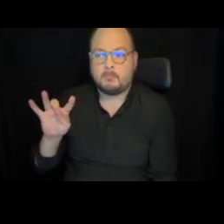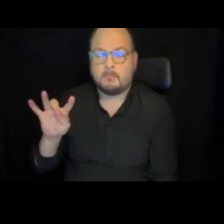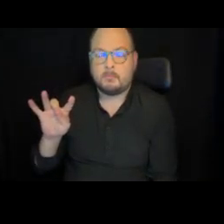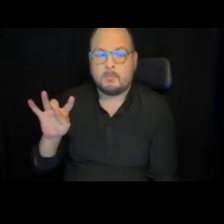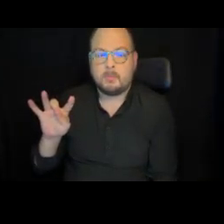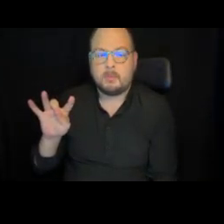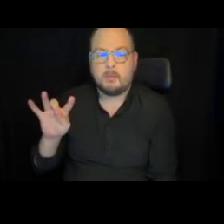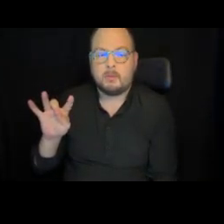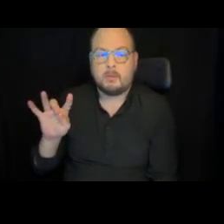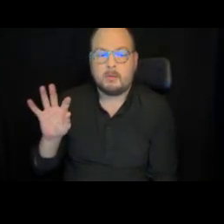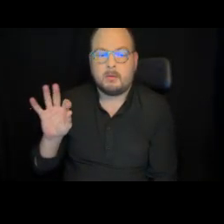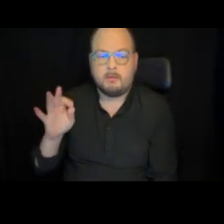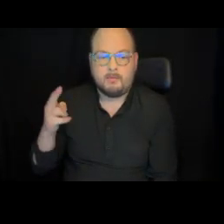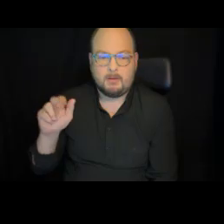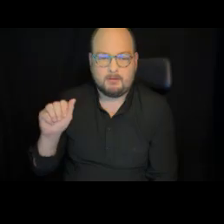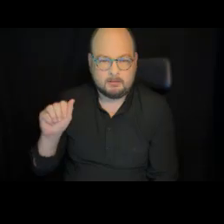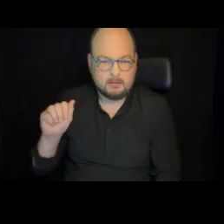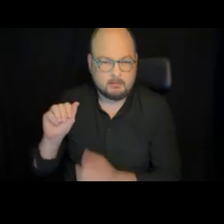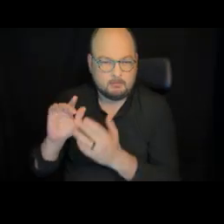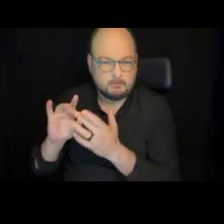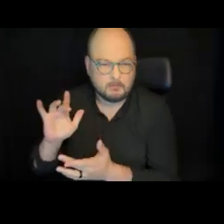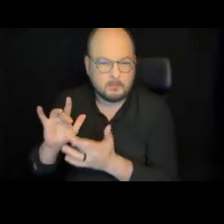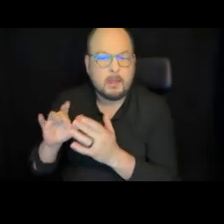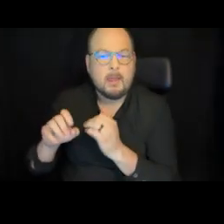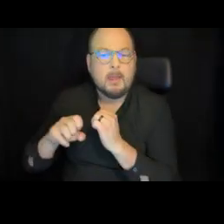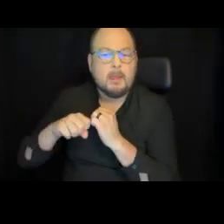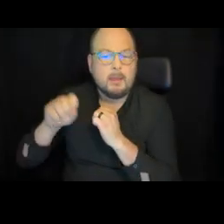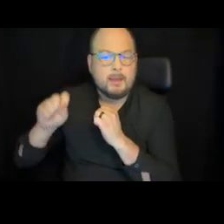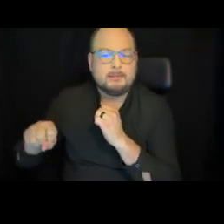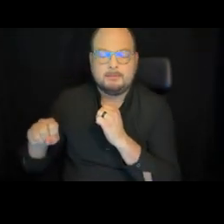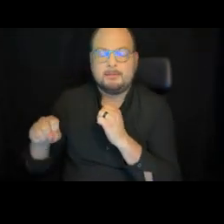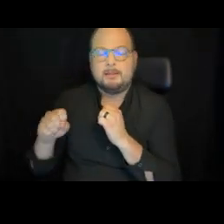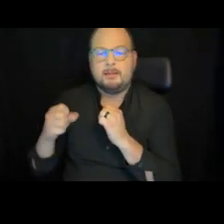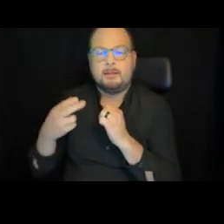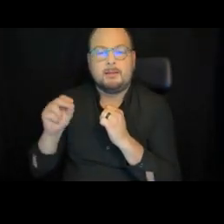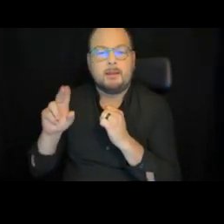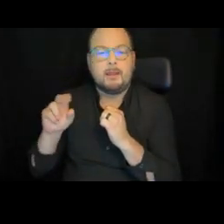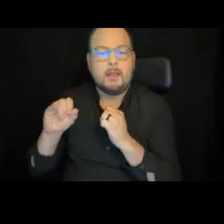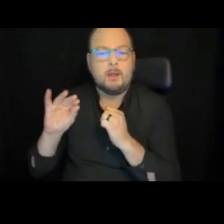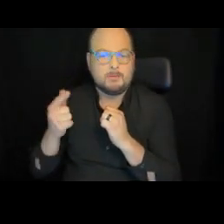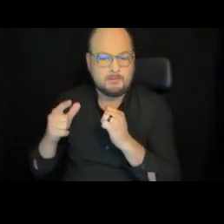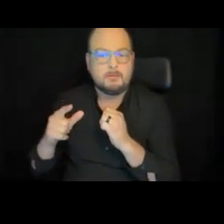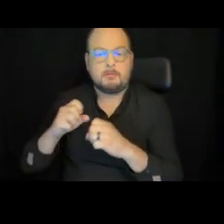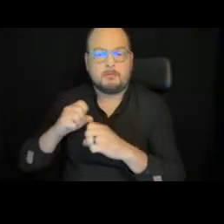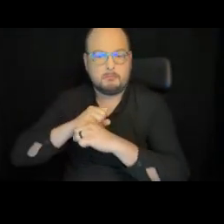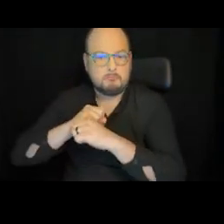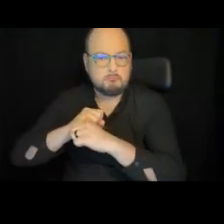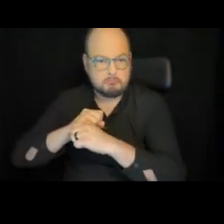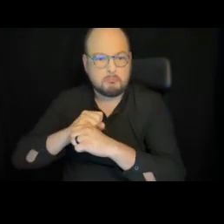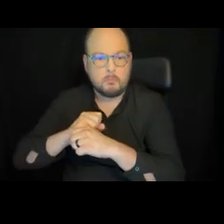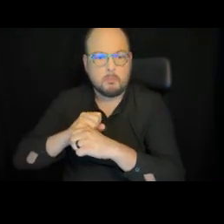extended housing discrimination protections to include disability.